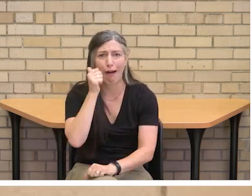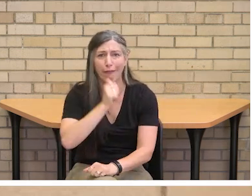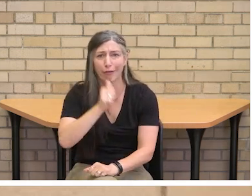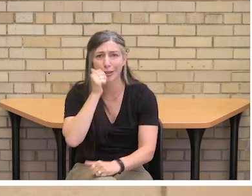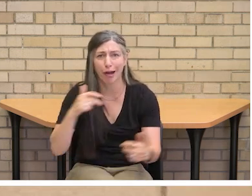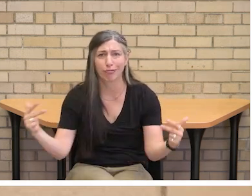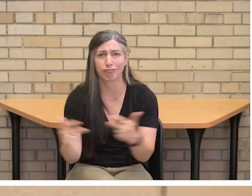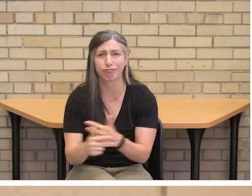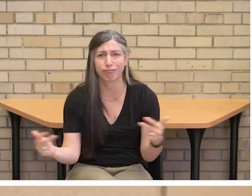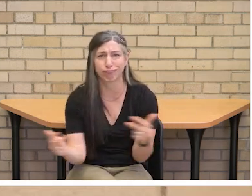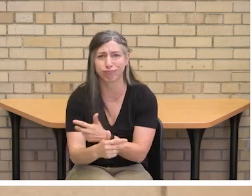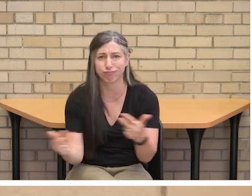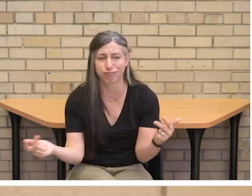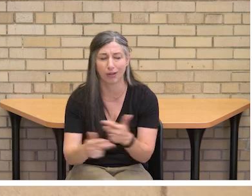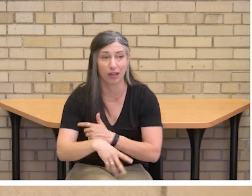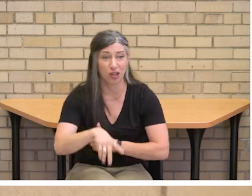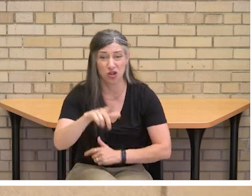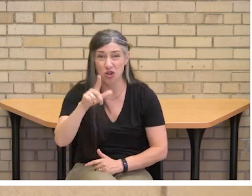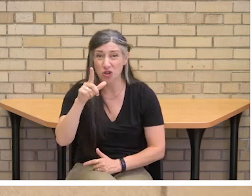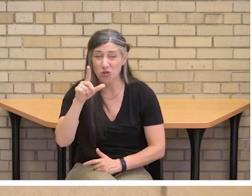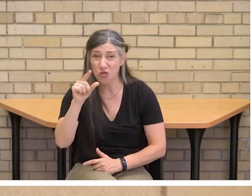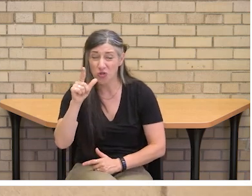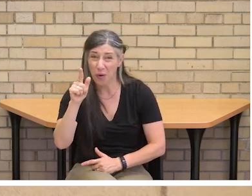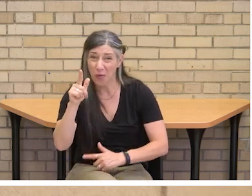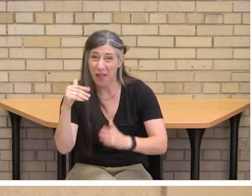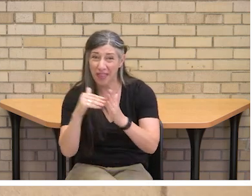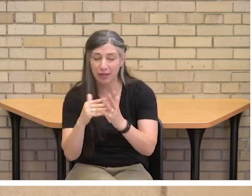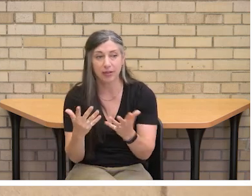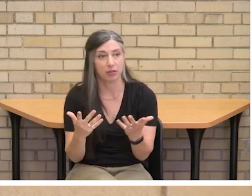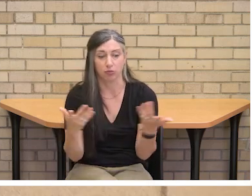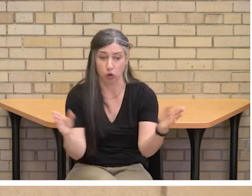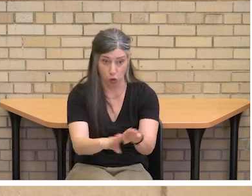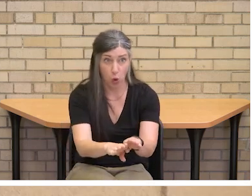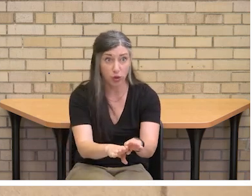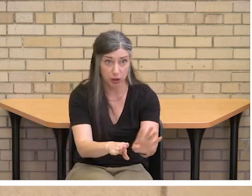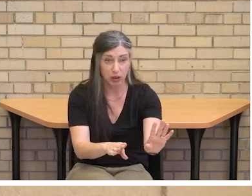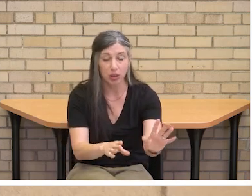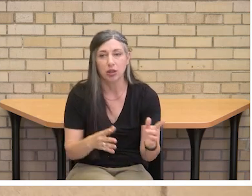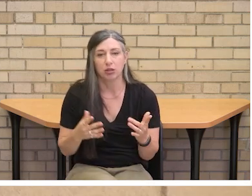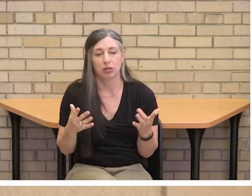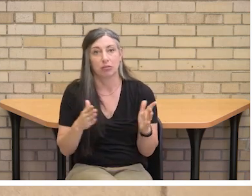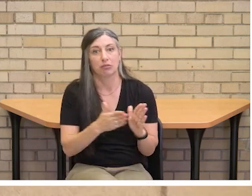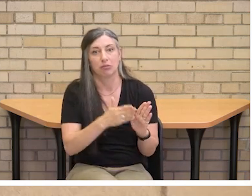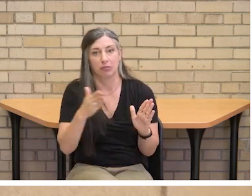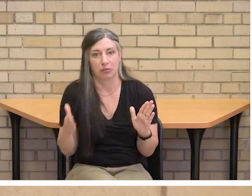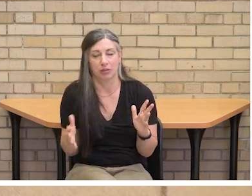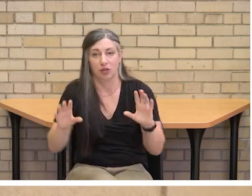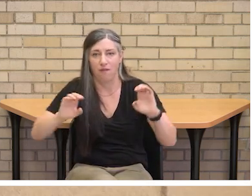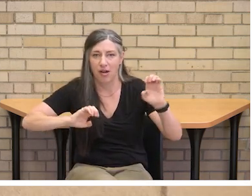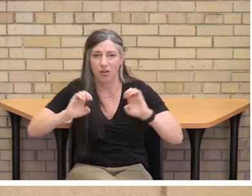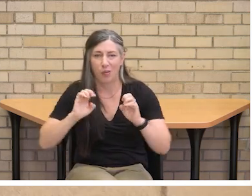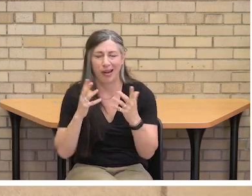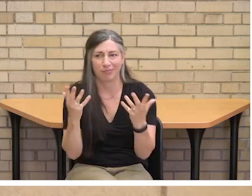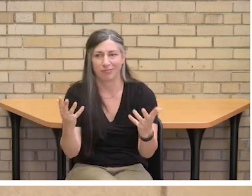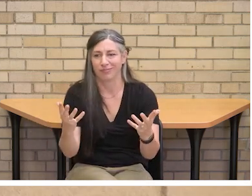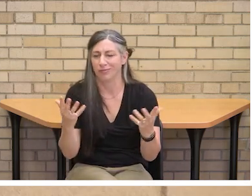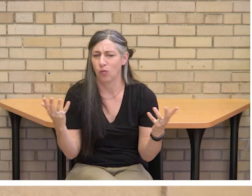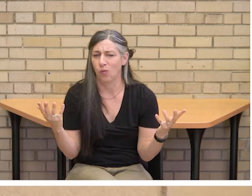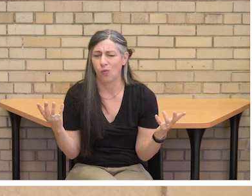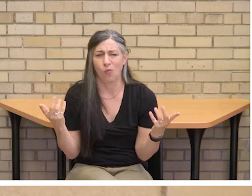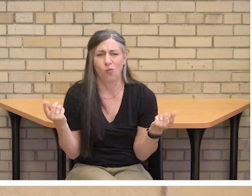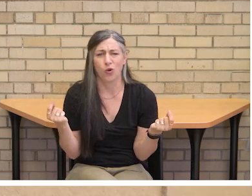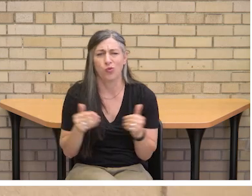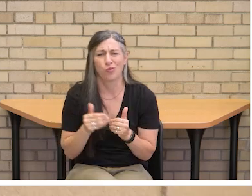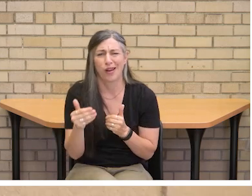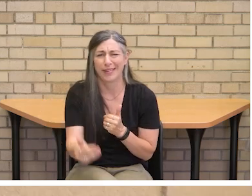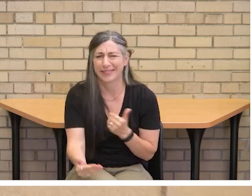So after the closure, the first thing we did was evaluate what are the options